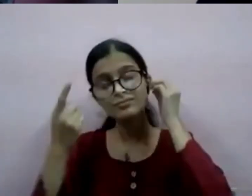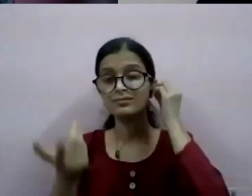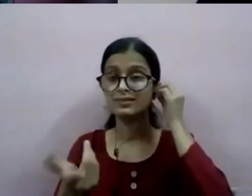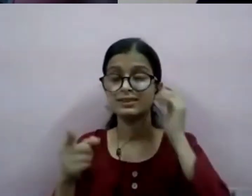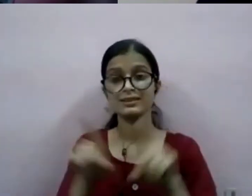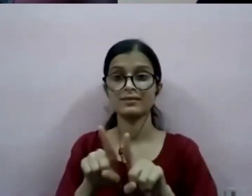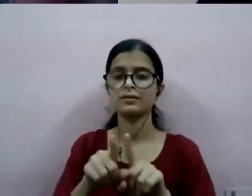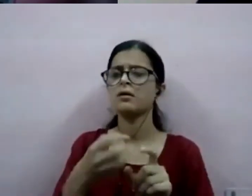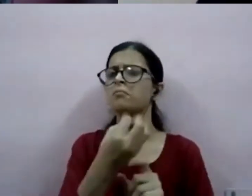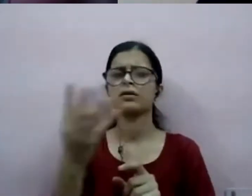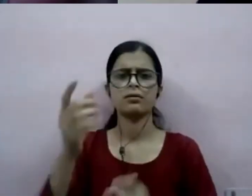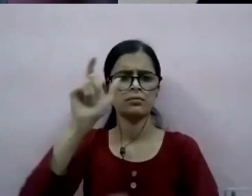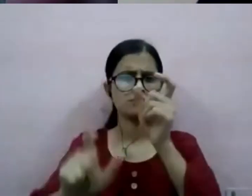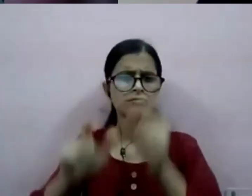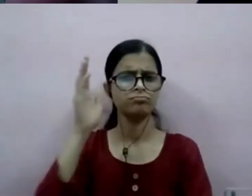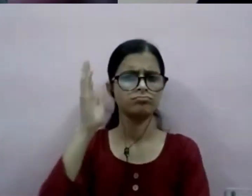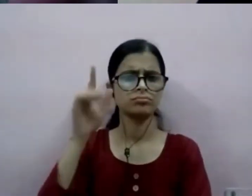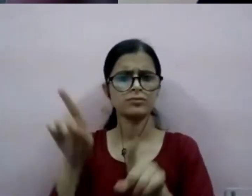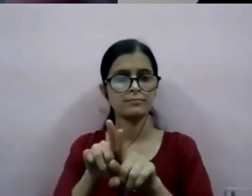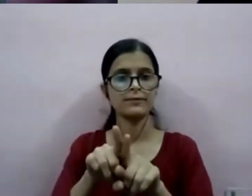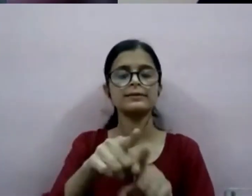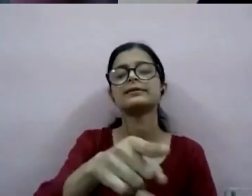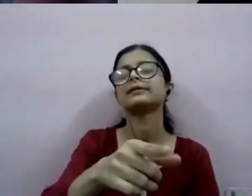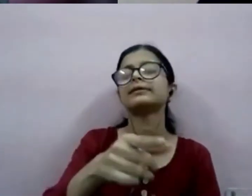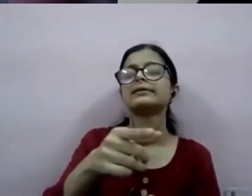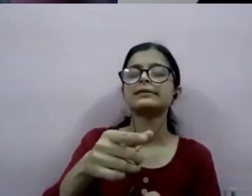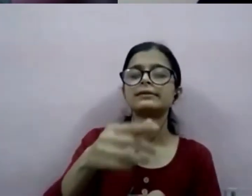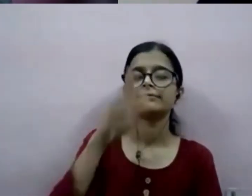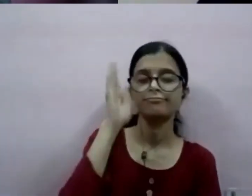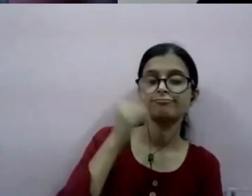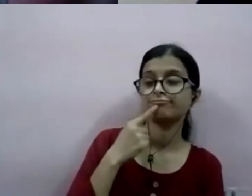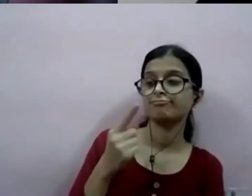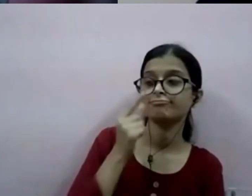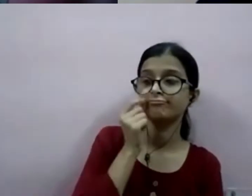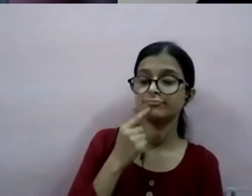about has... I think the question before, there's a really interesting question about the